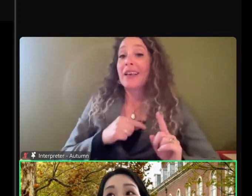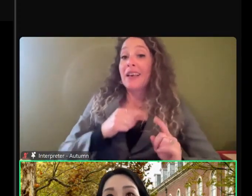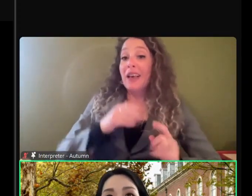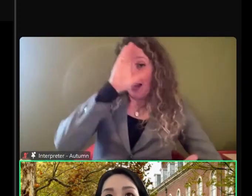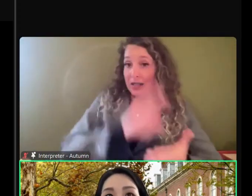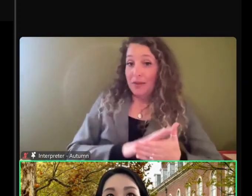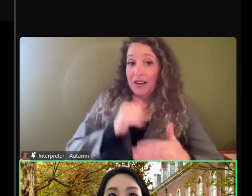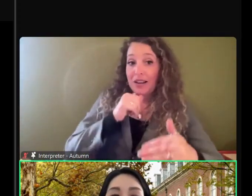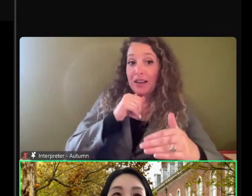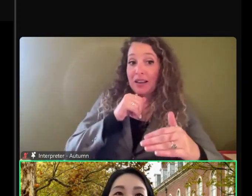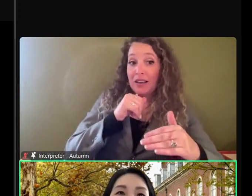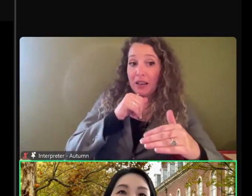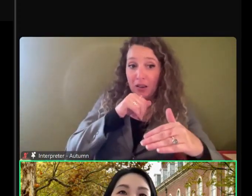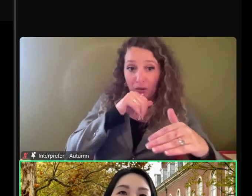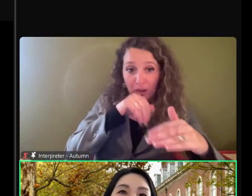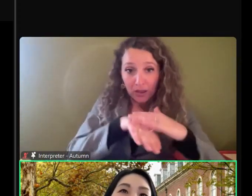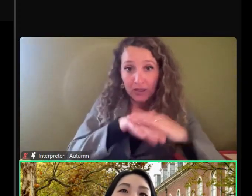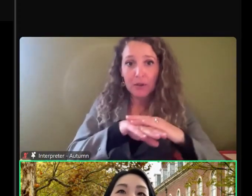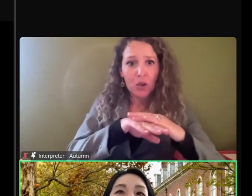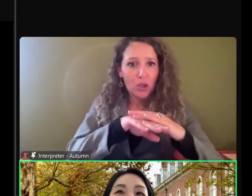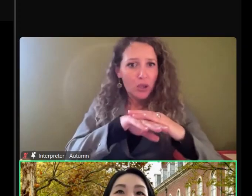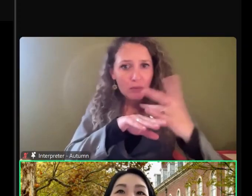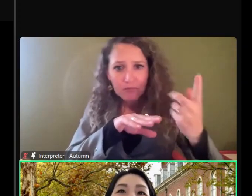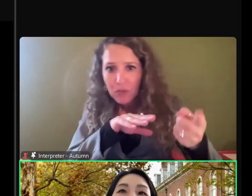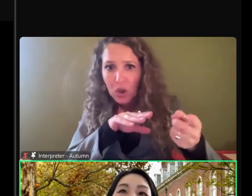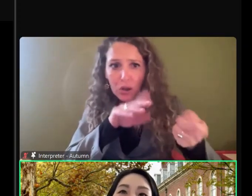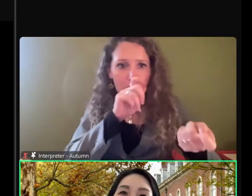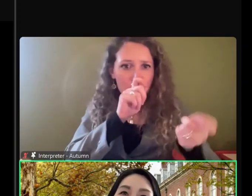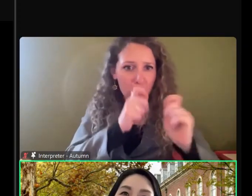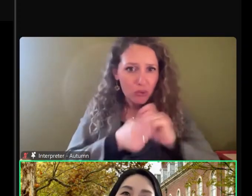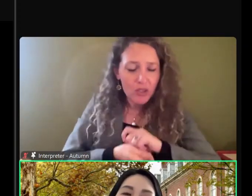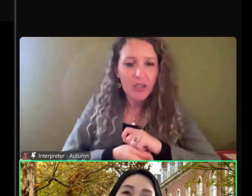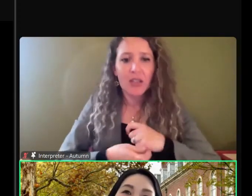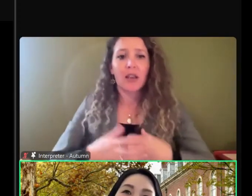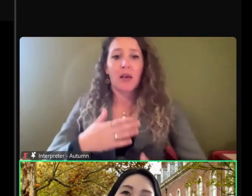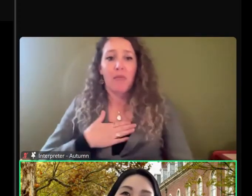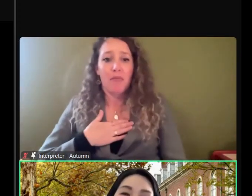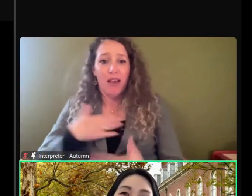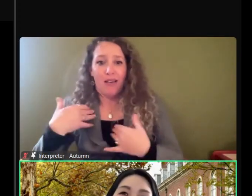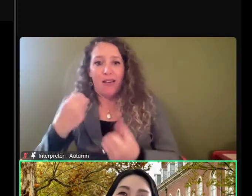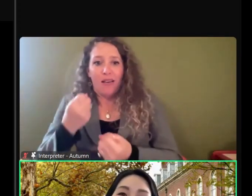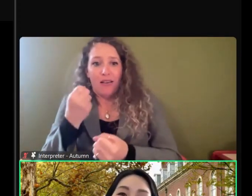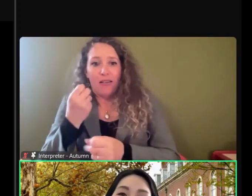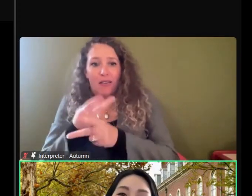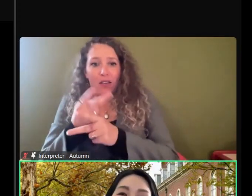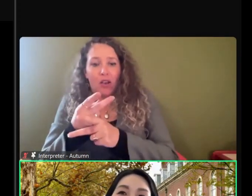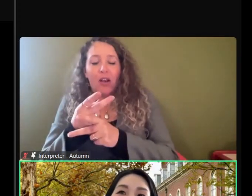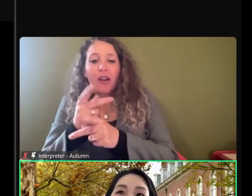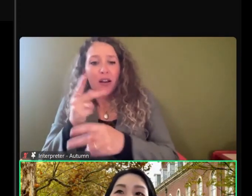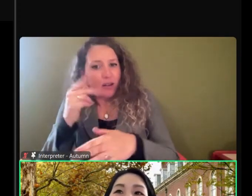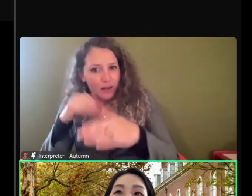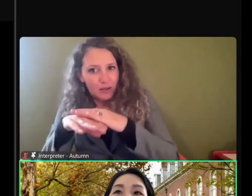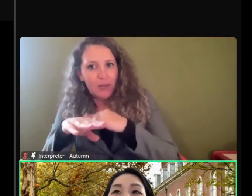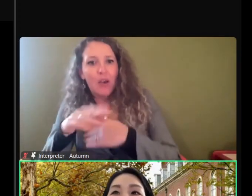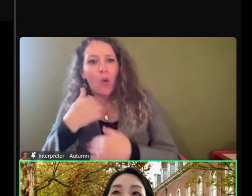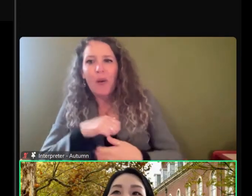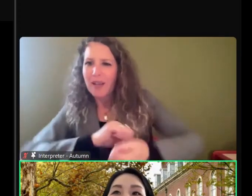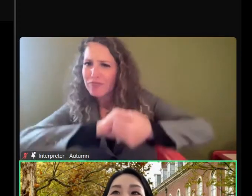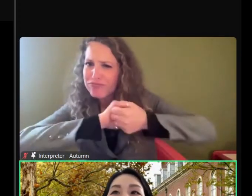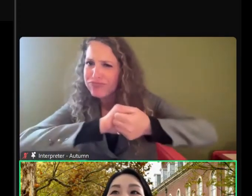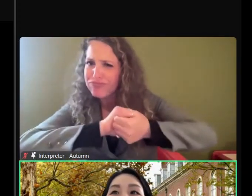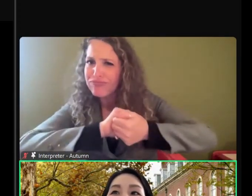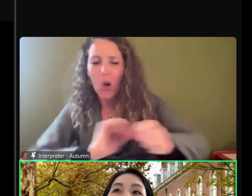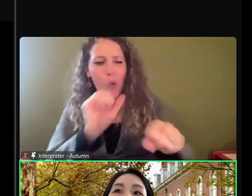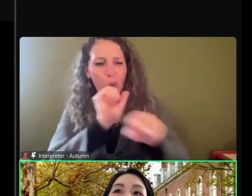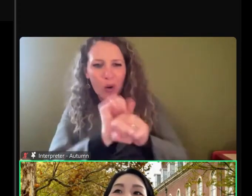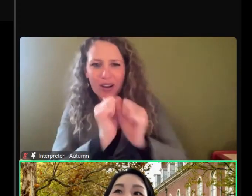healthcare accessibility, we often collaborate on interdisciplinary projects. Our shared goal